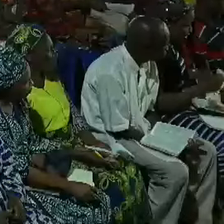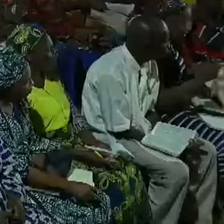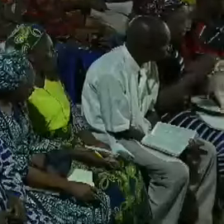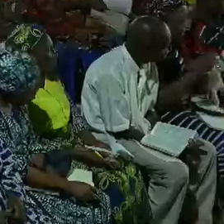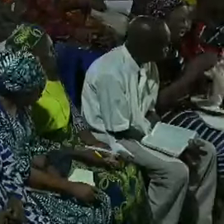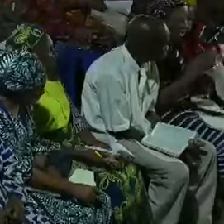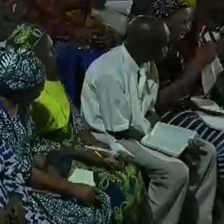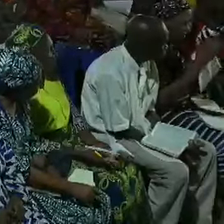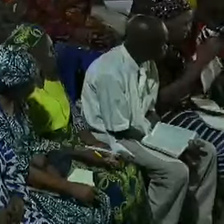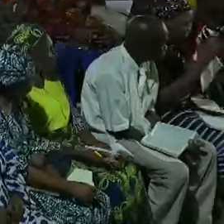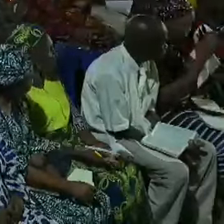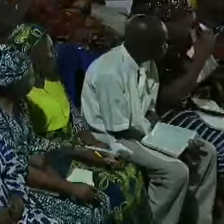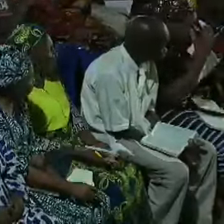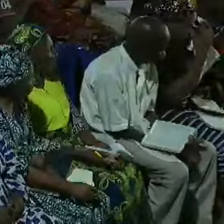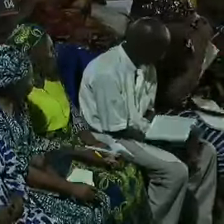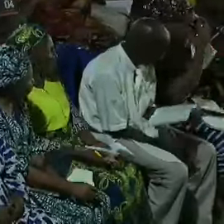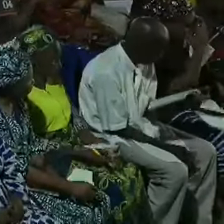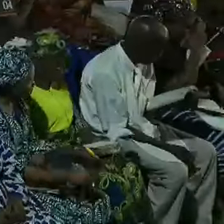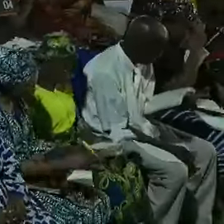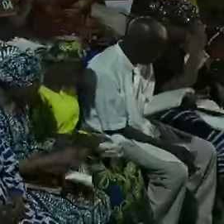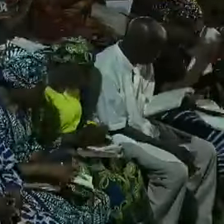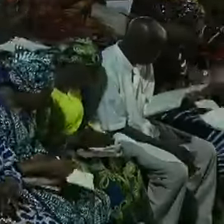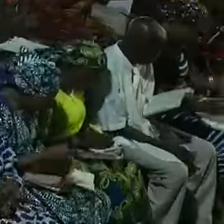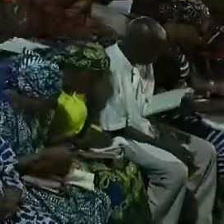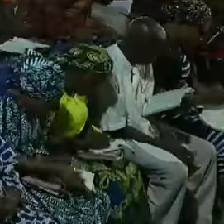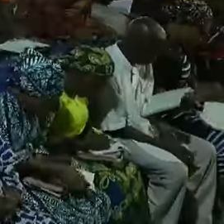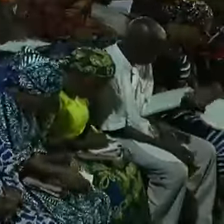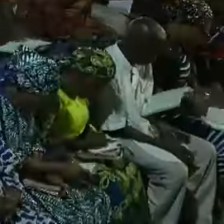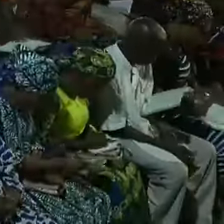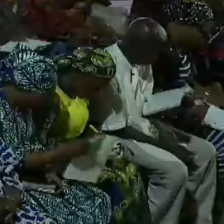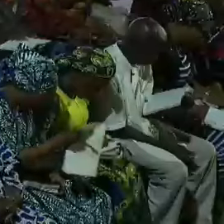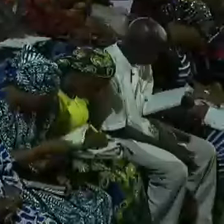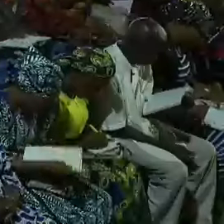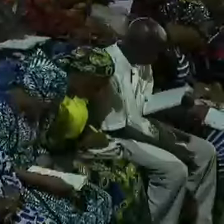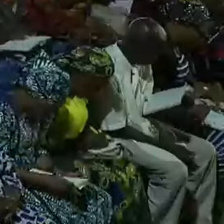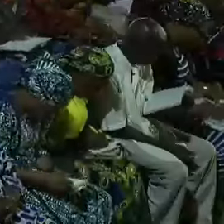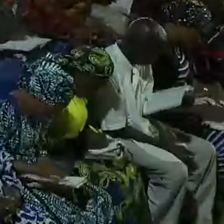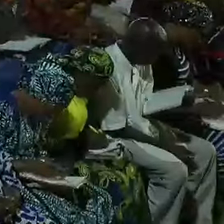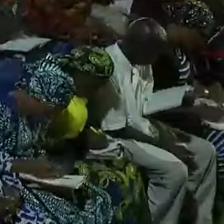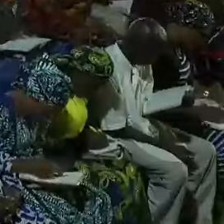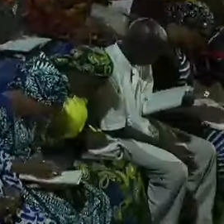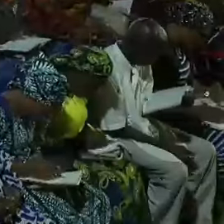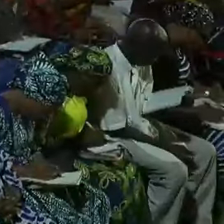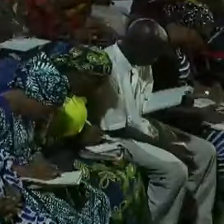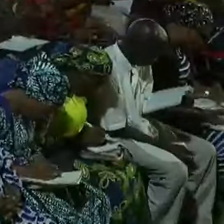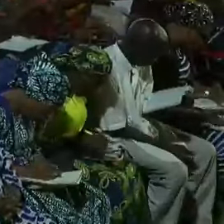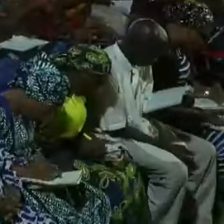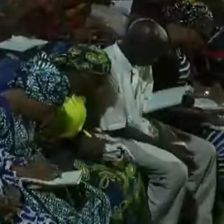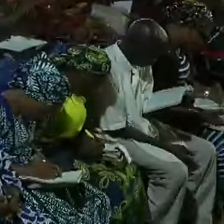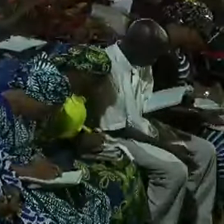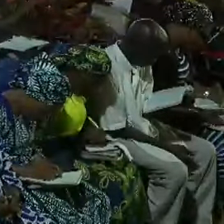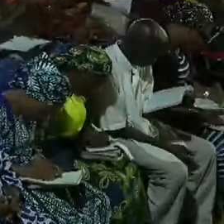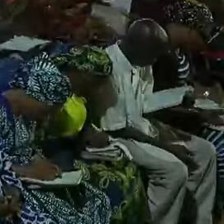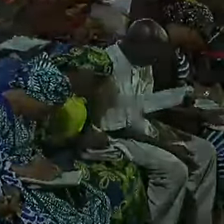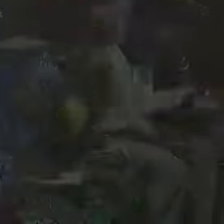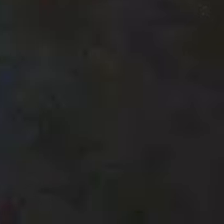supply. Look at verse 12. In verse 12, neither is there salvation in